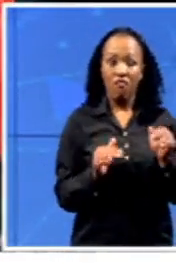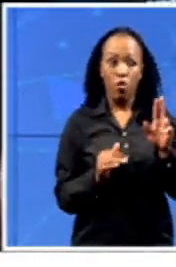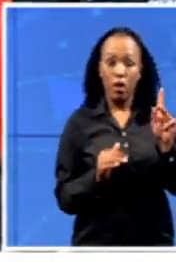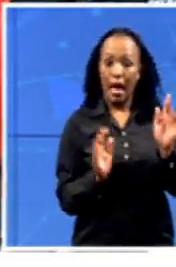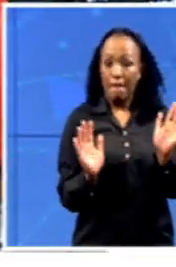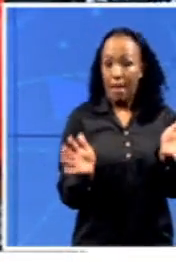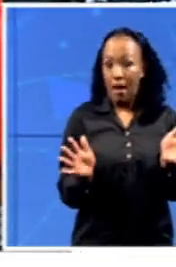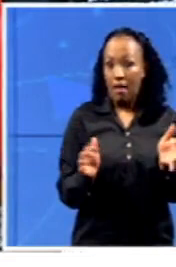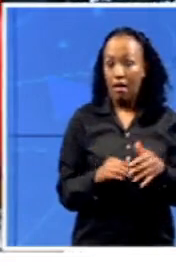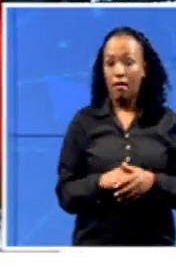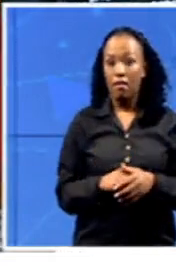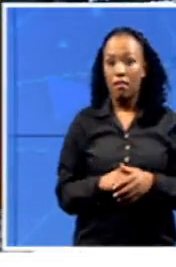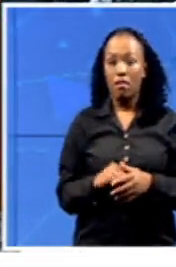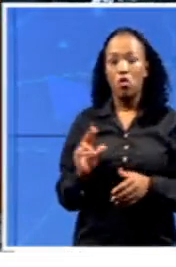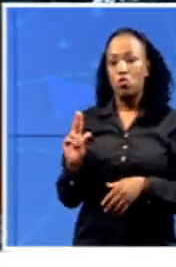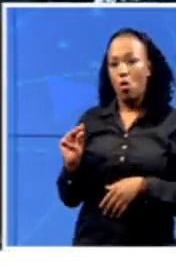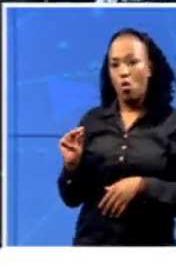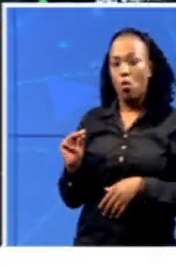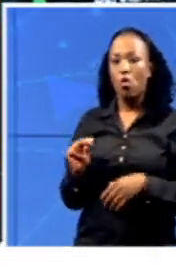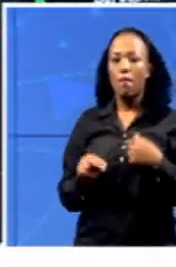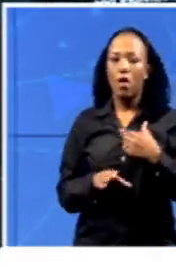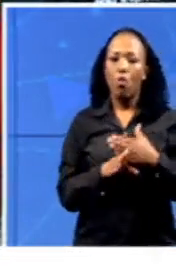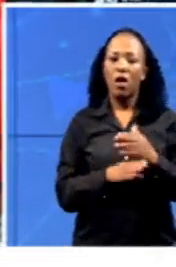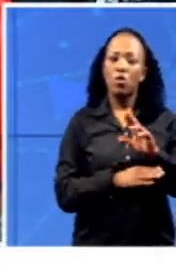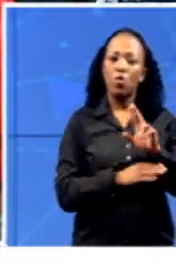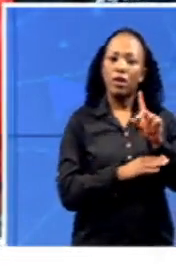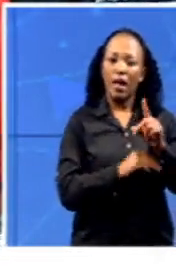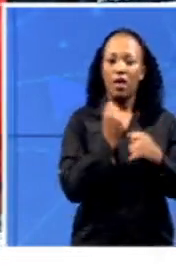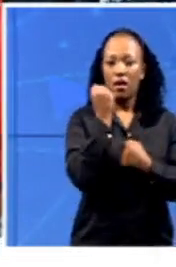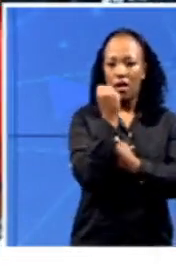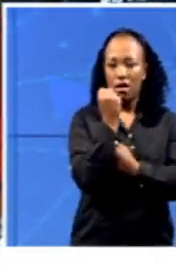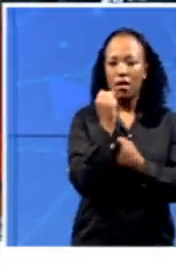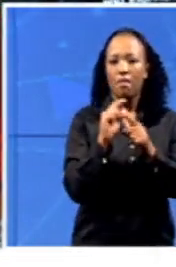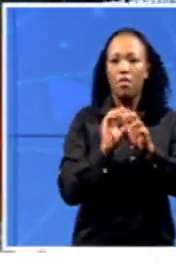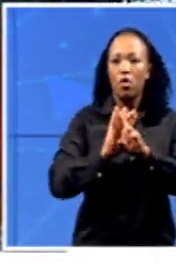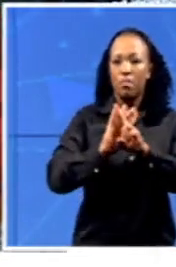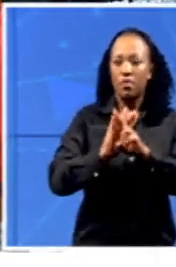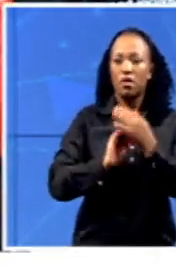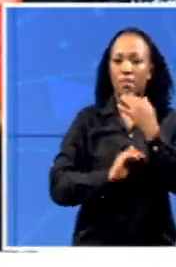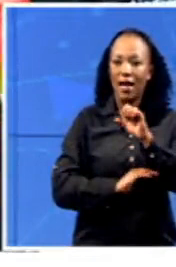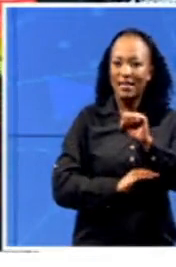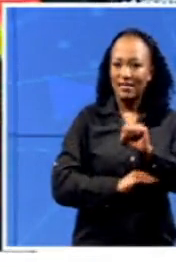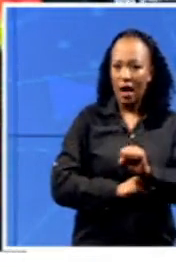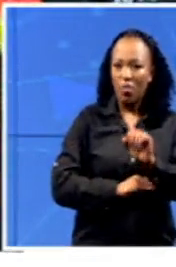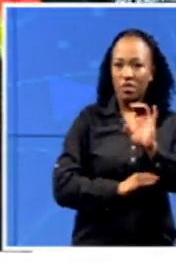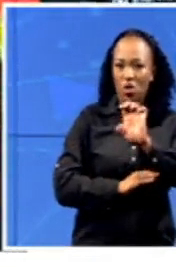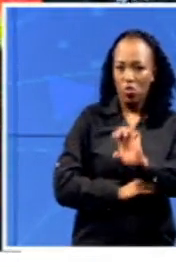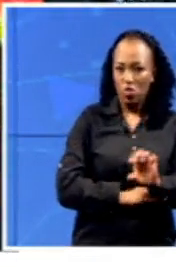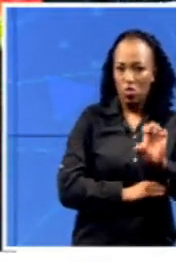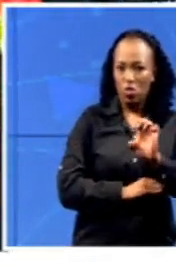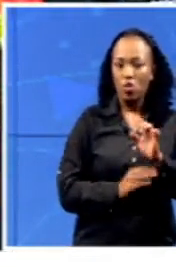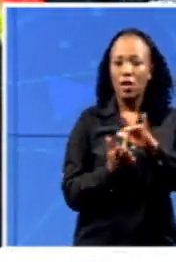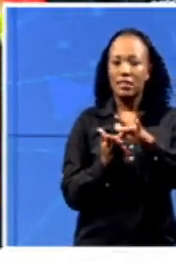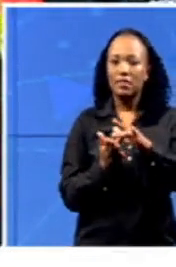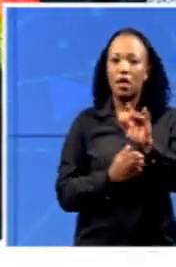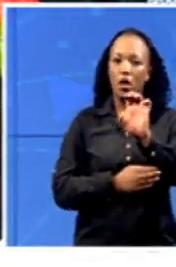UK only? No, so I work for the UK office, but we're also represented by our Southern Europe colleagues, our